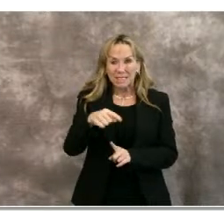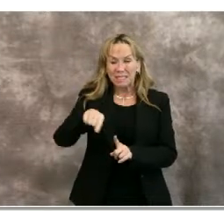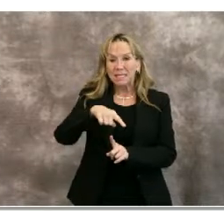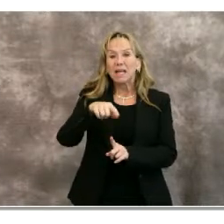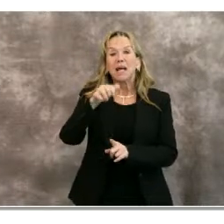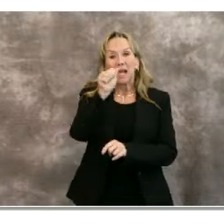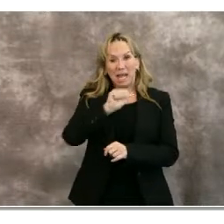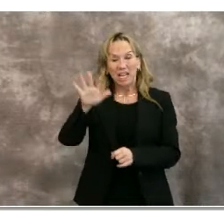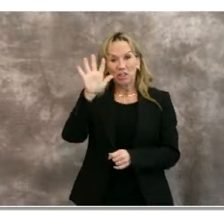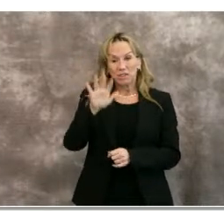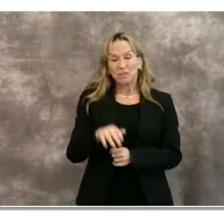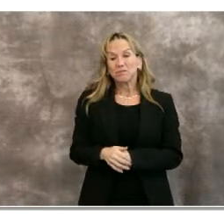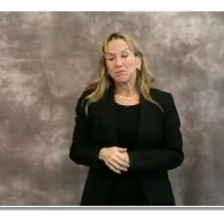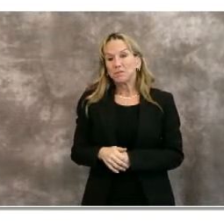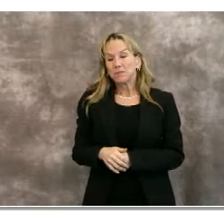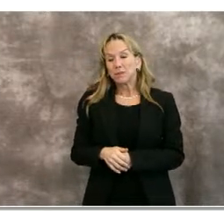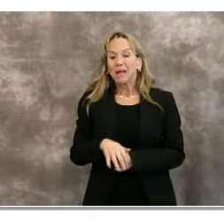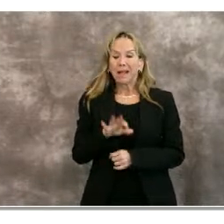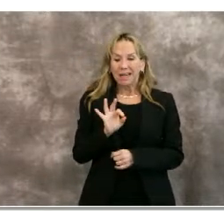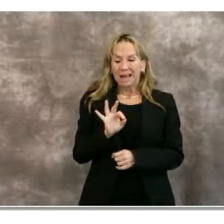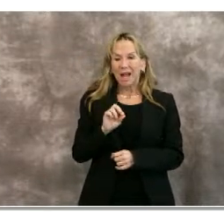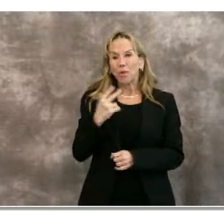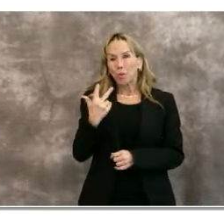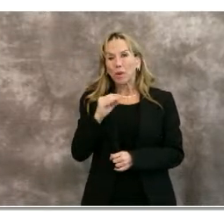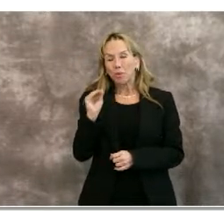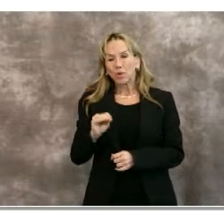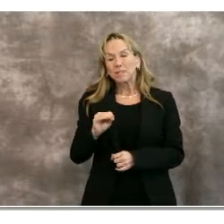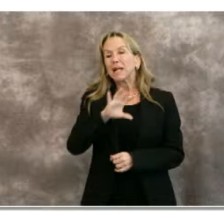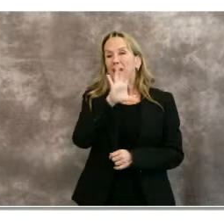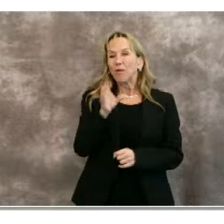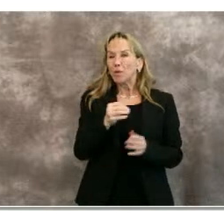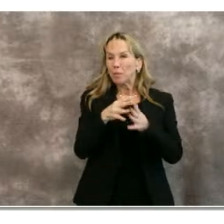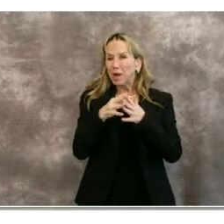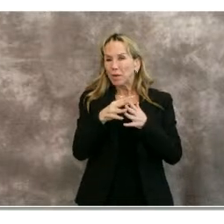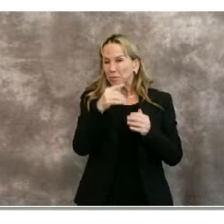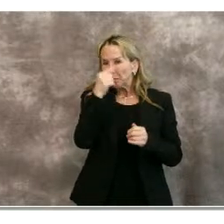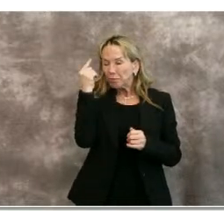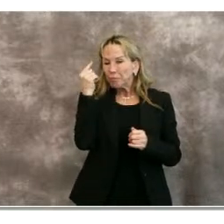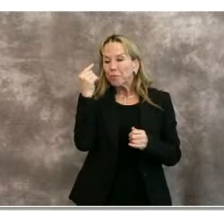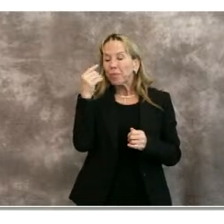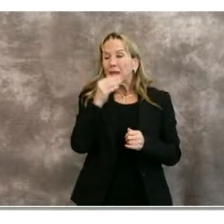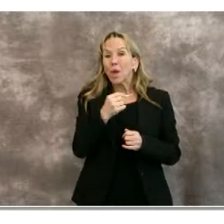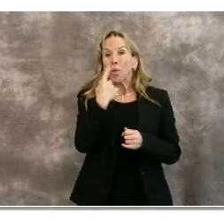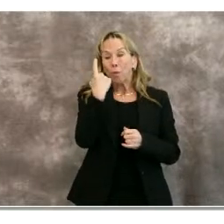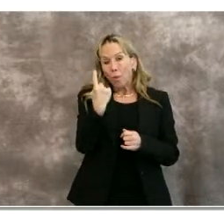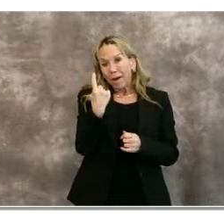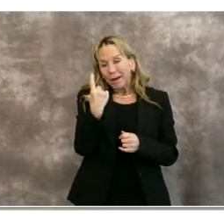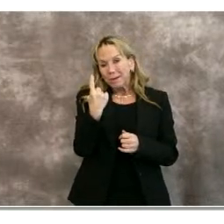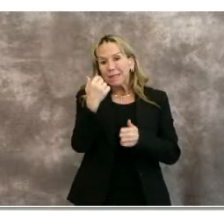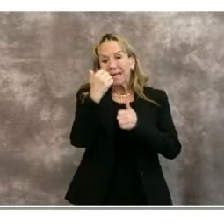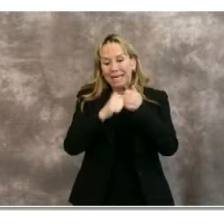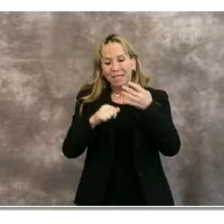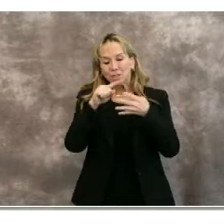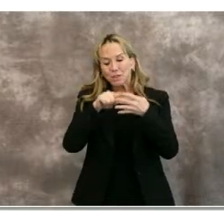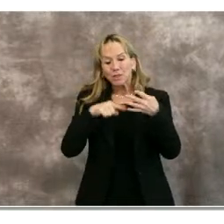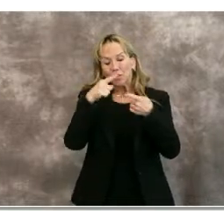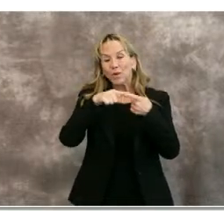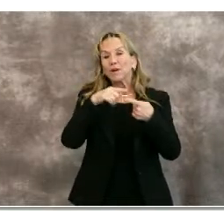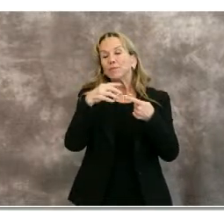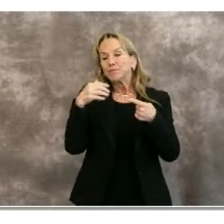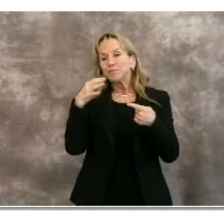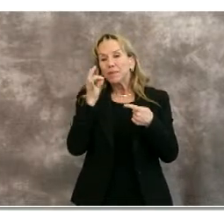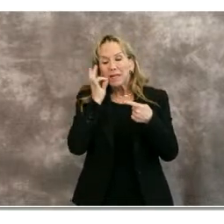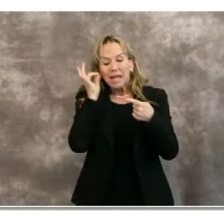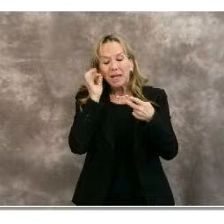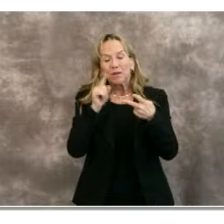Asian, 9 or 3% were African American, and 1 each is reported for Native Hawaiians or